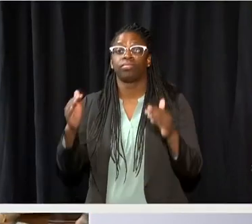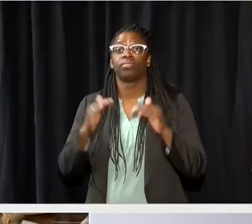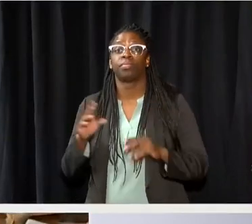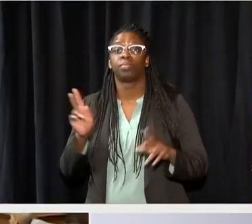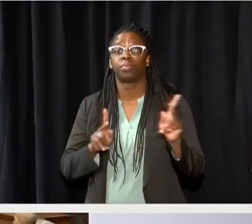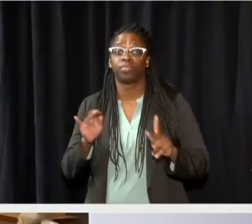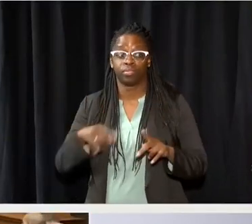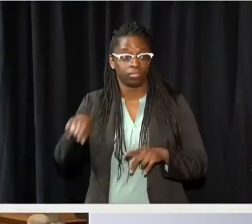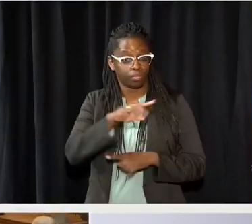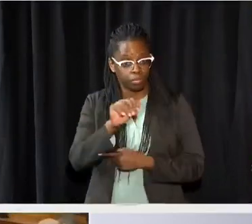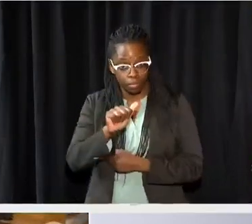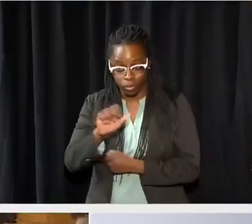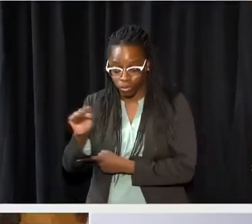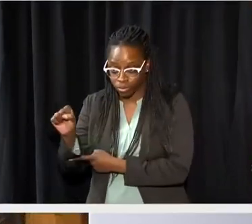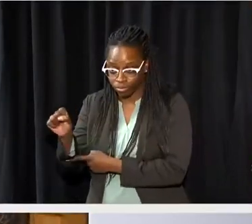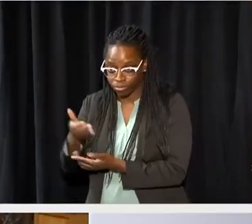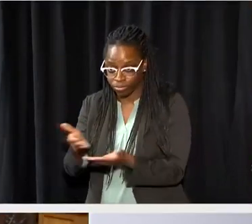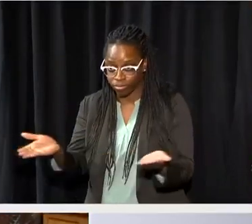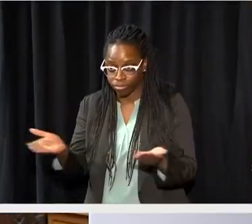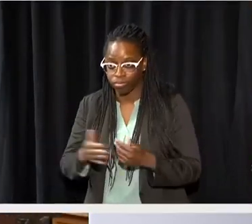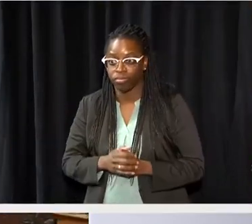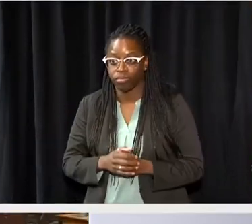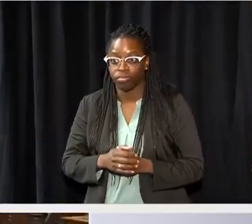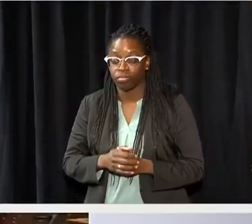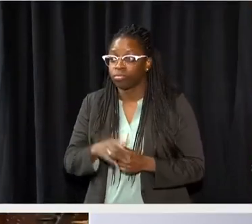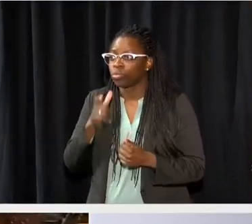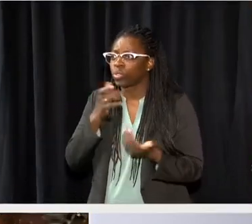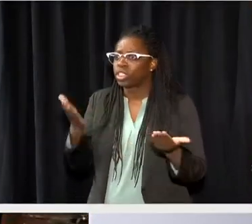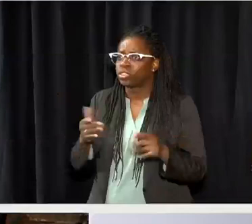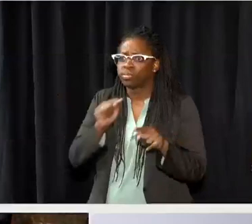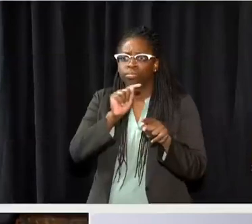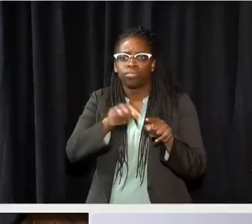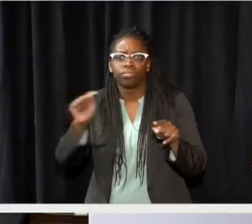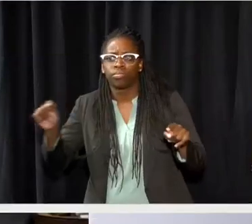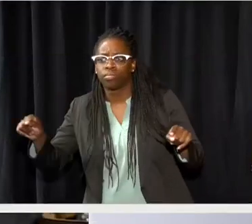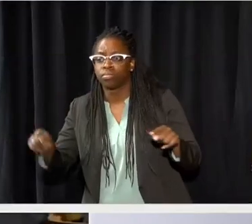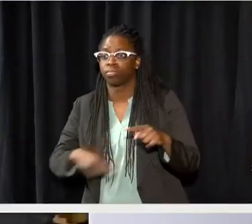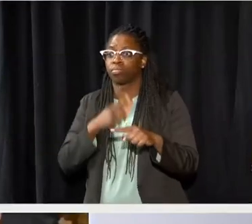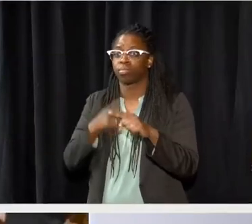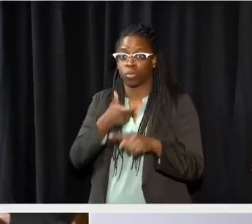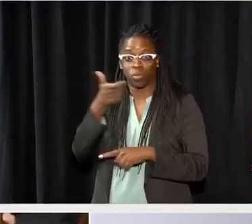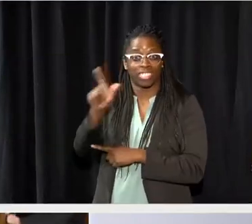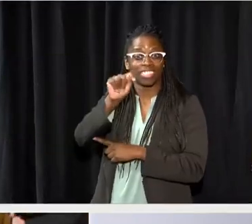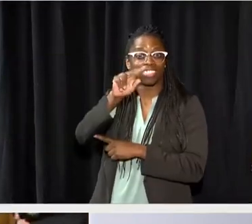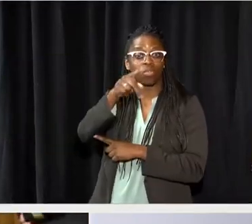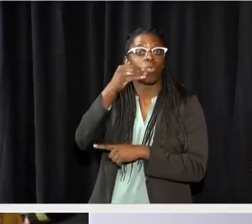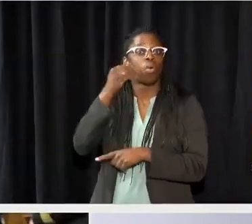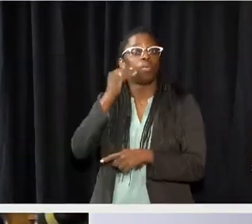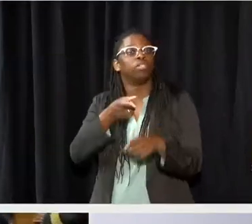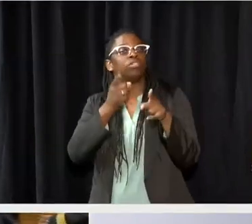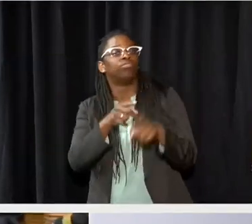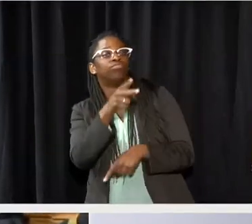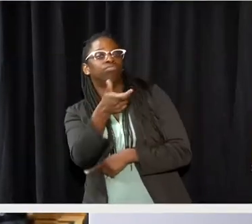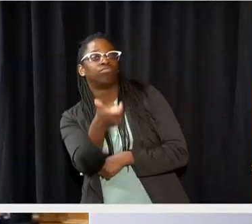To the people of Massachusetts, those here tonight and those watching at